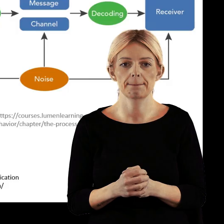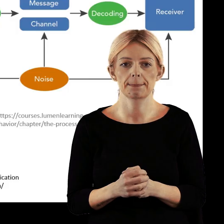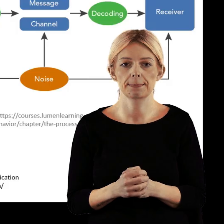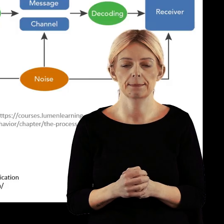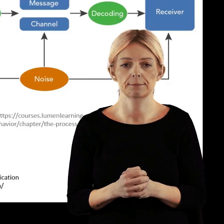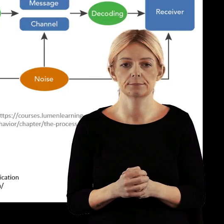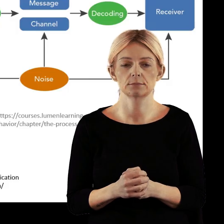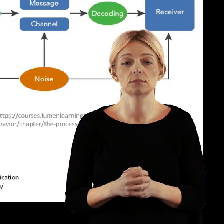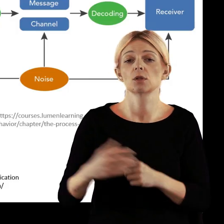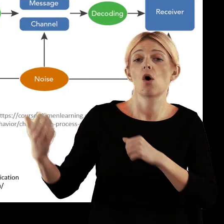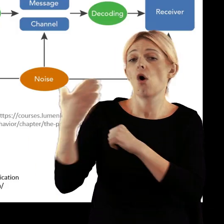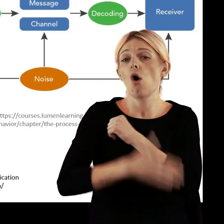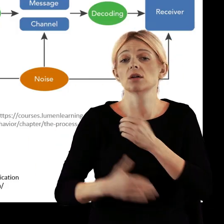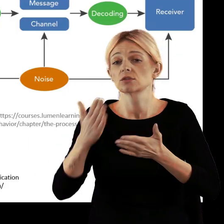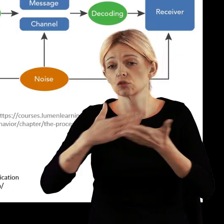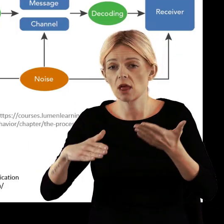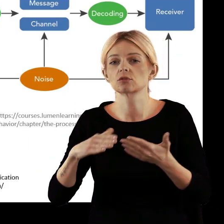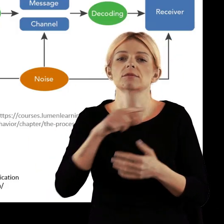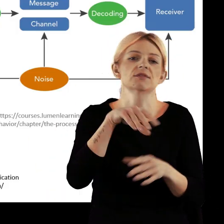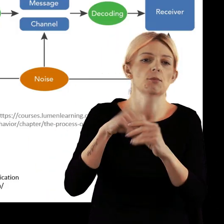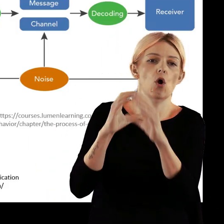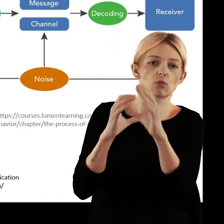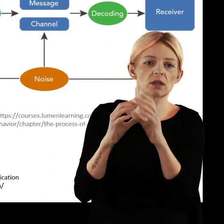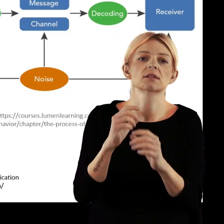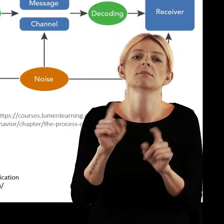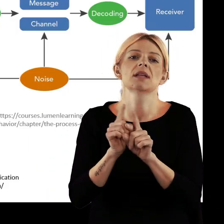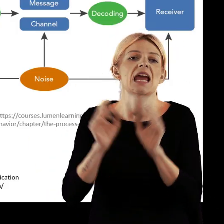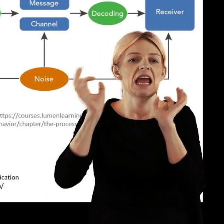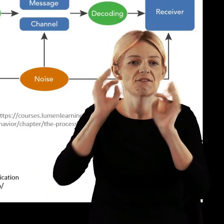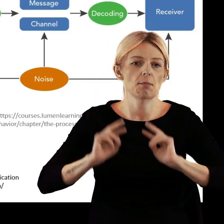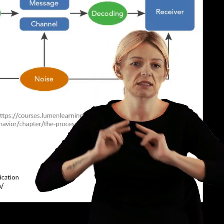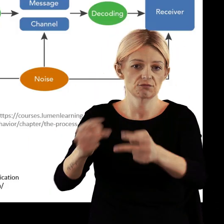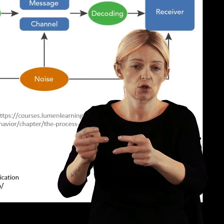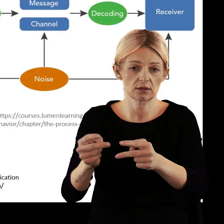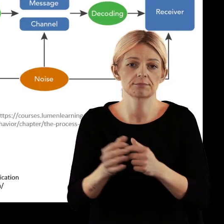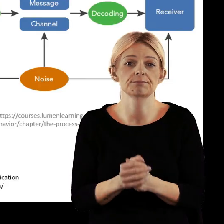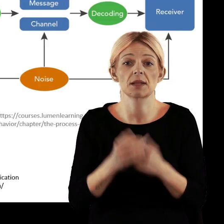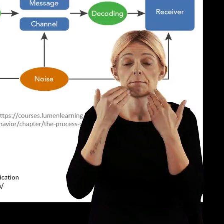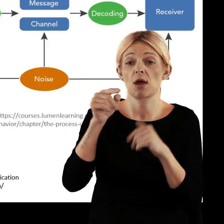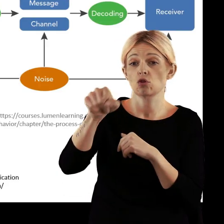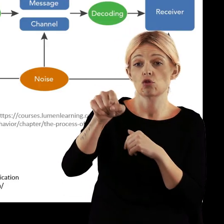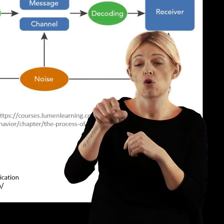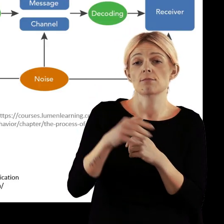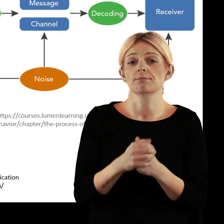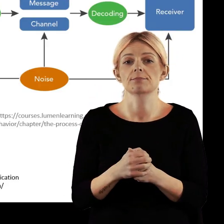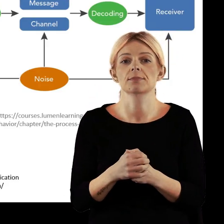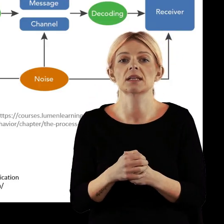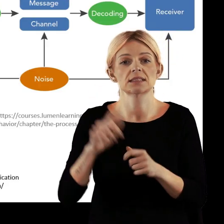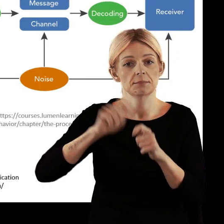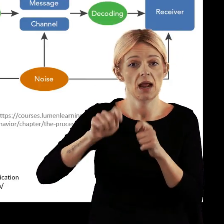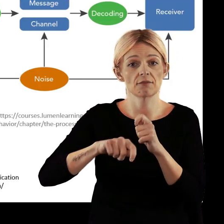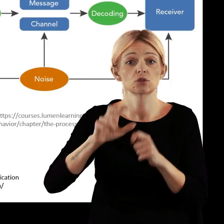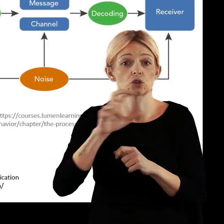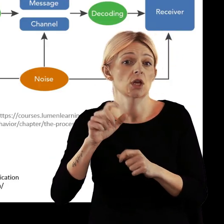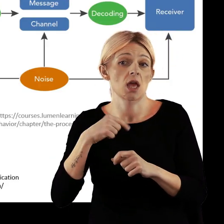feedback. It allows the receiver to check whether they have understood the message correctly. Feedback